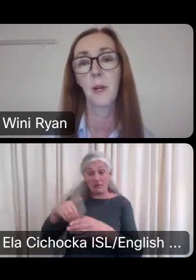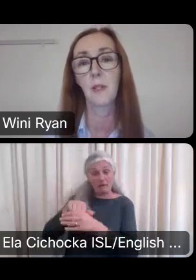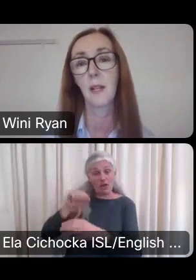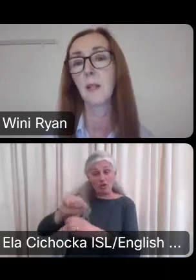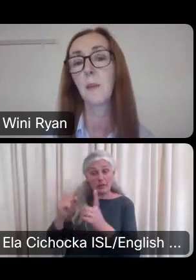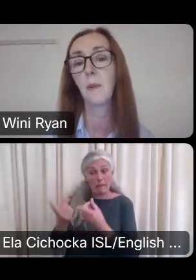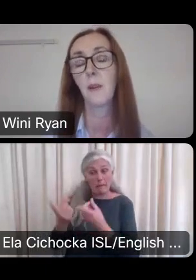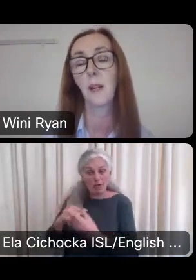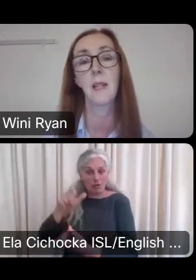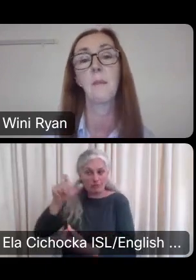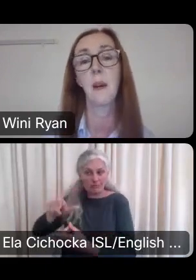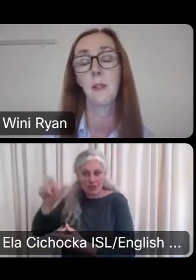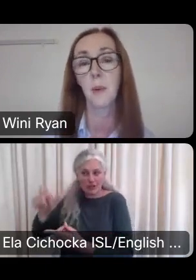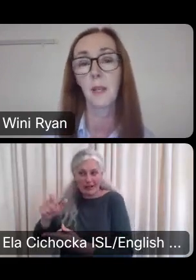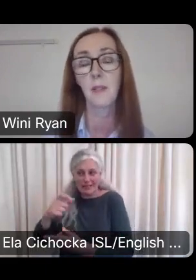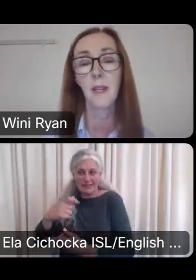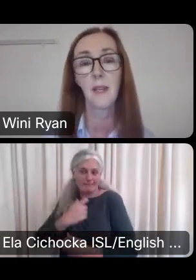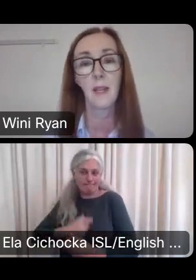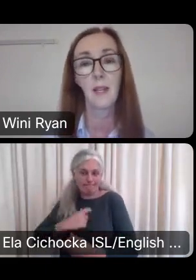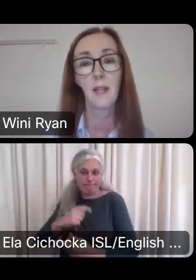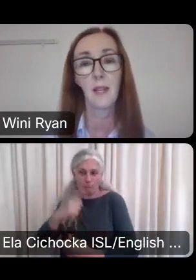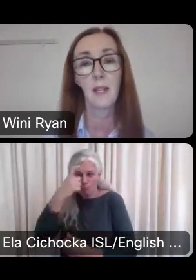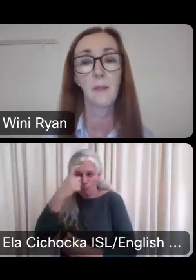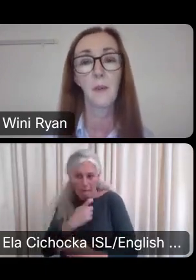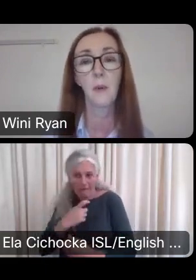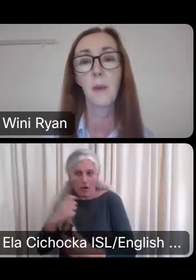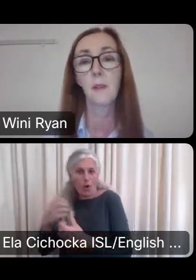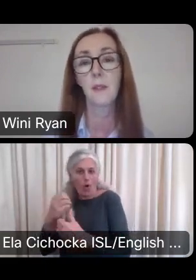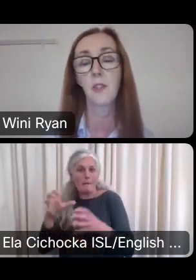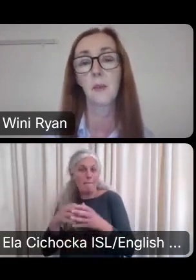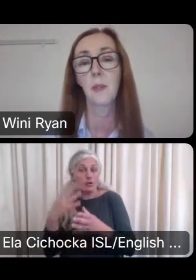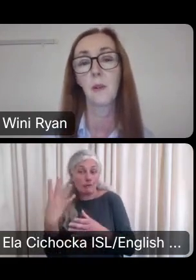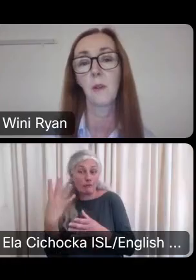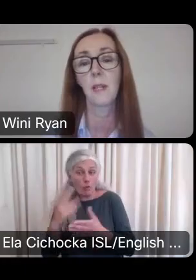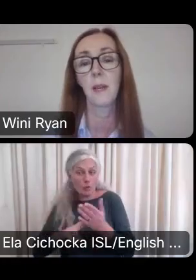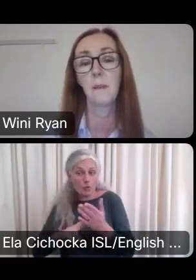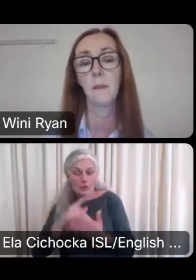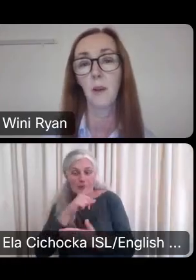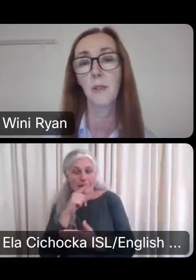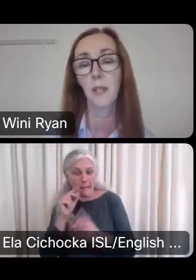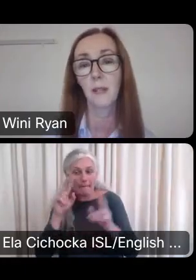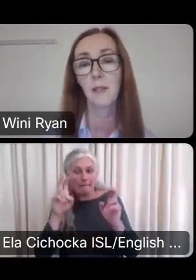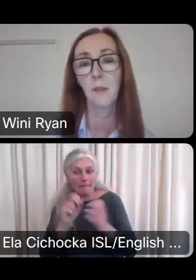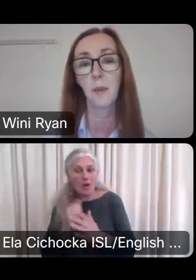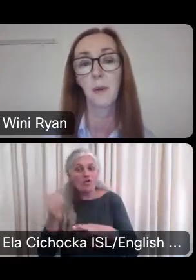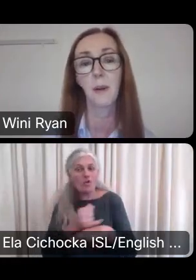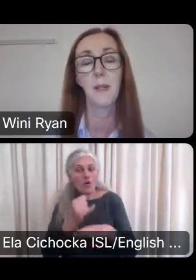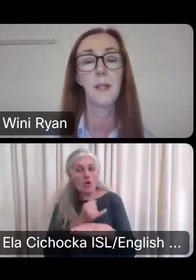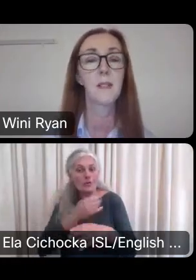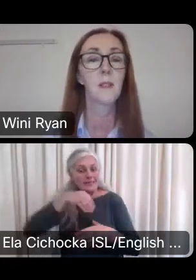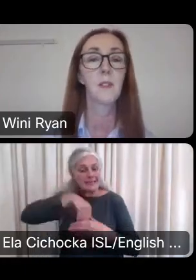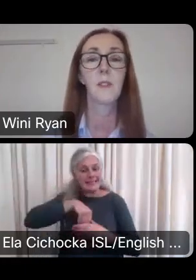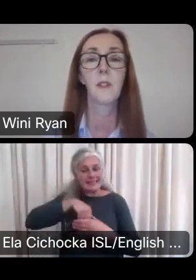of the personality profiles like Myers-Briggs. In Module 4, we use an instrument called the Colors Insight